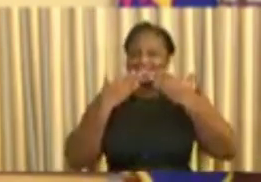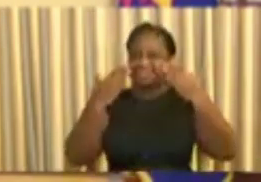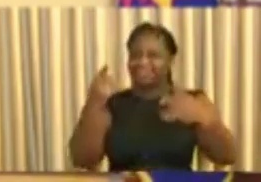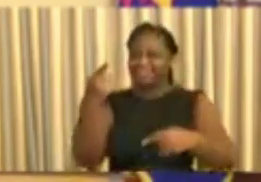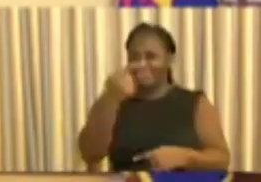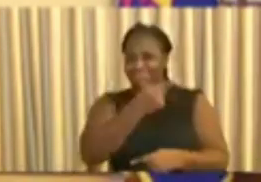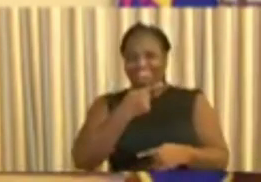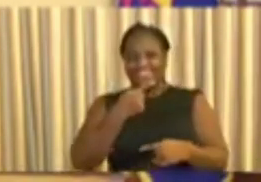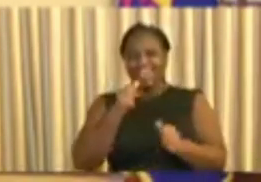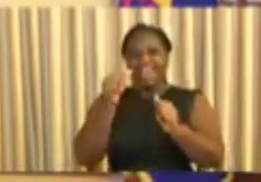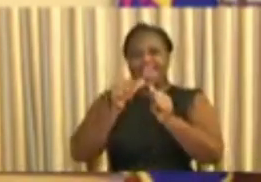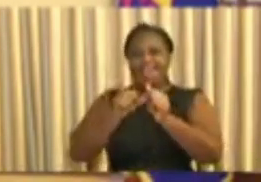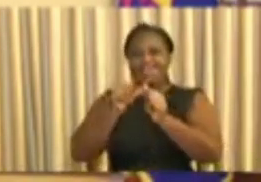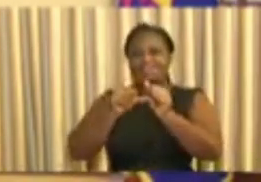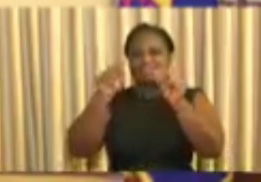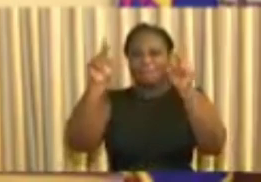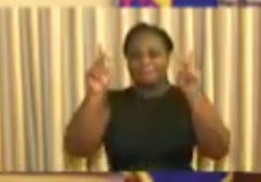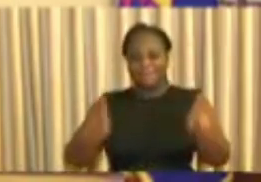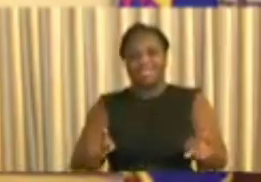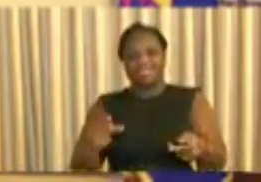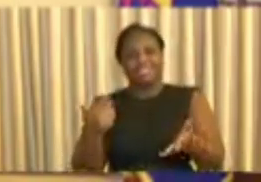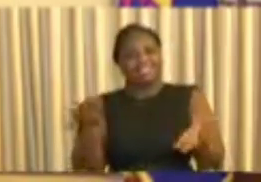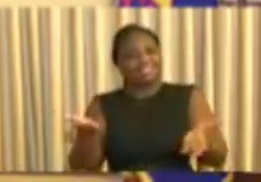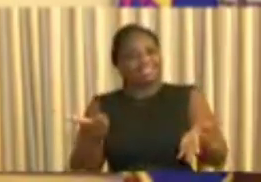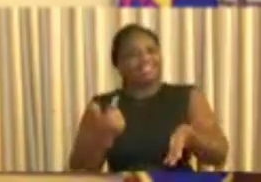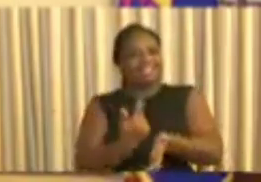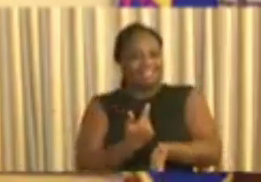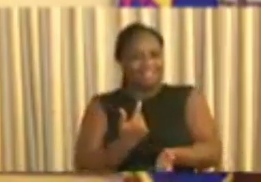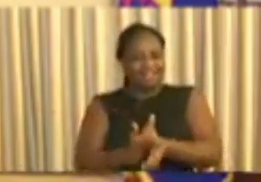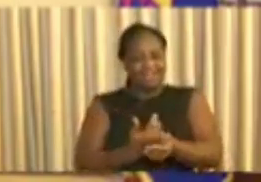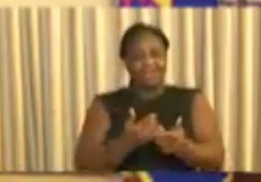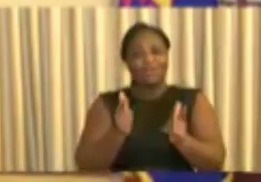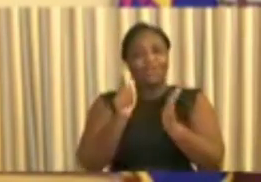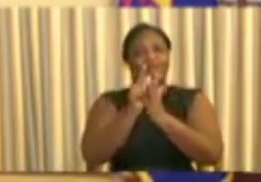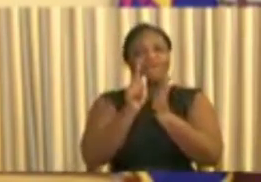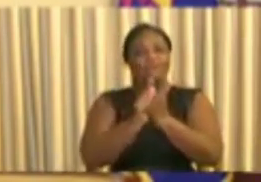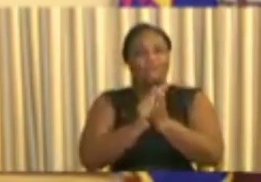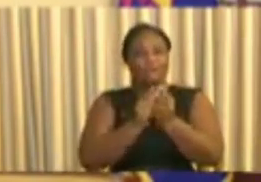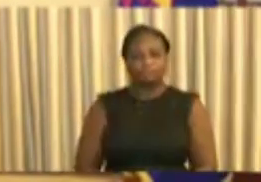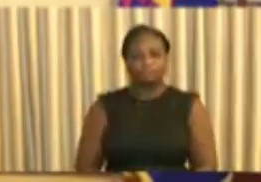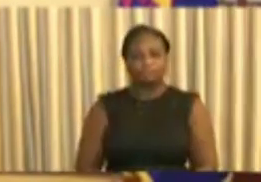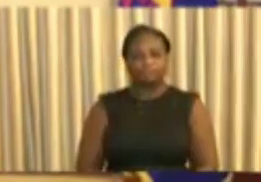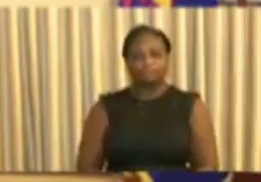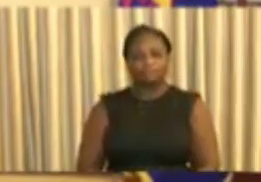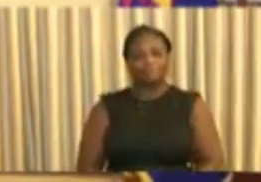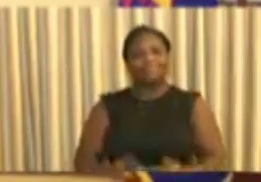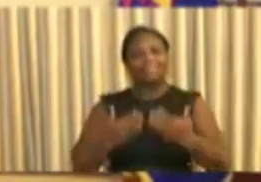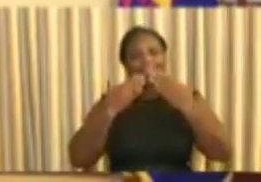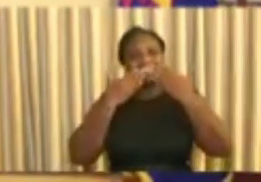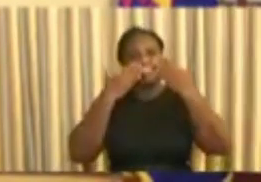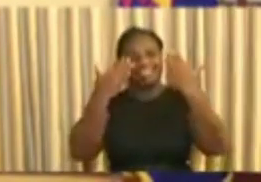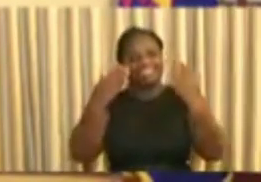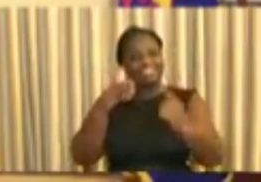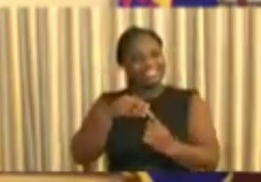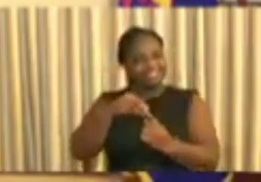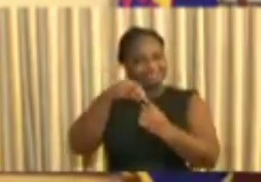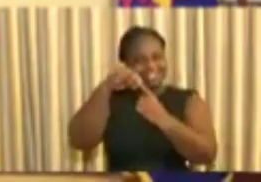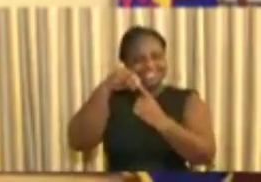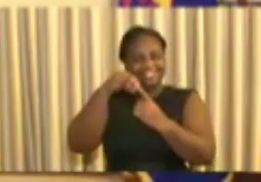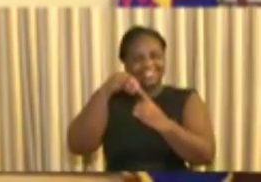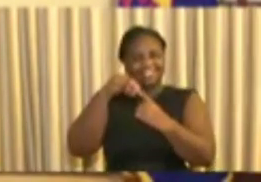you to each and every one of you, law-abiding citizens. Let me thank in